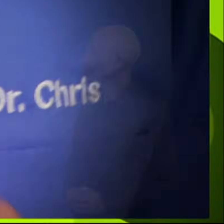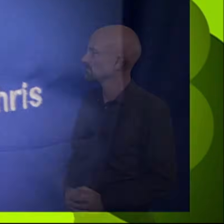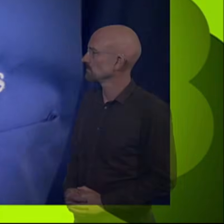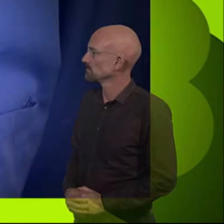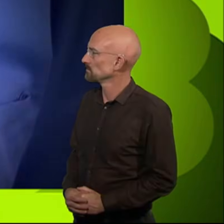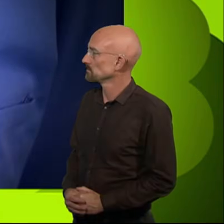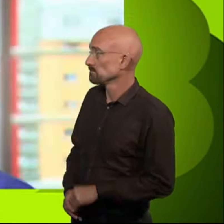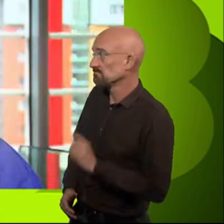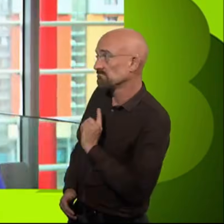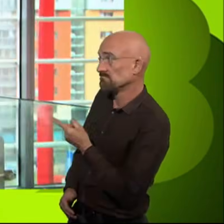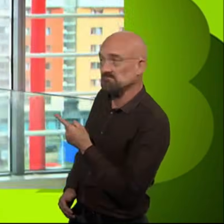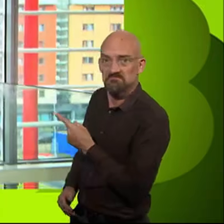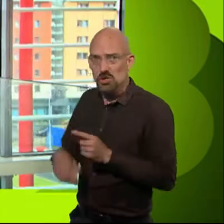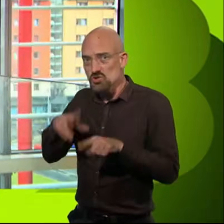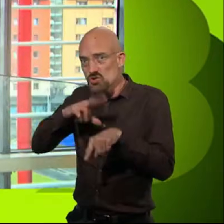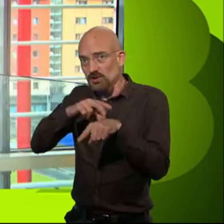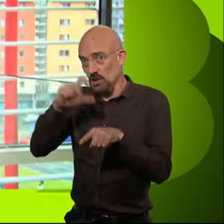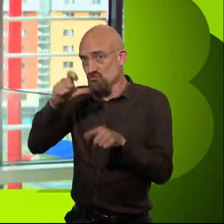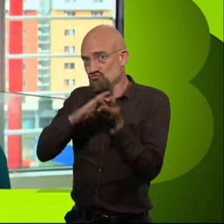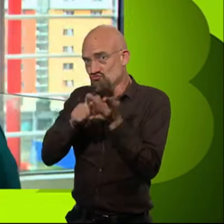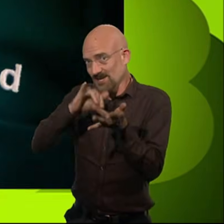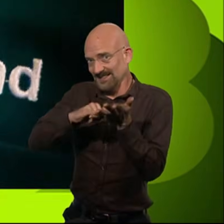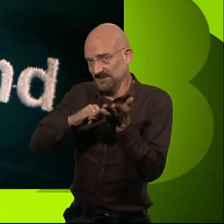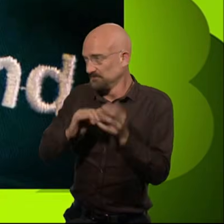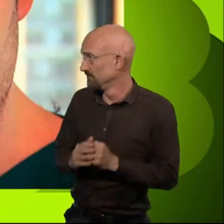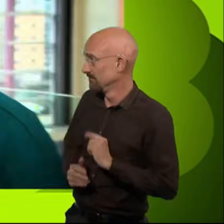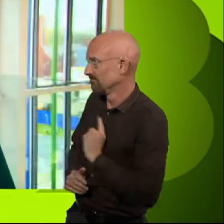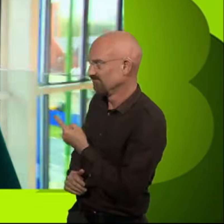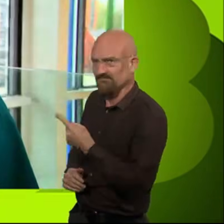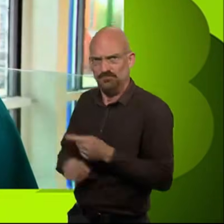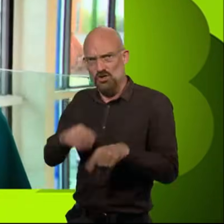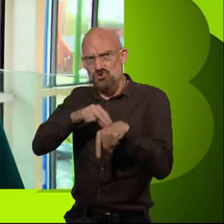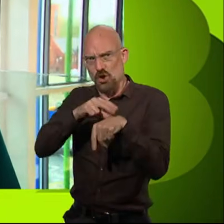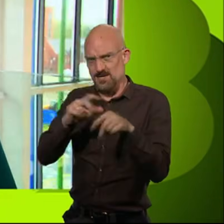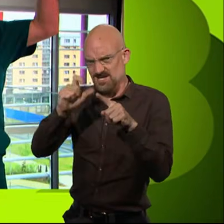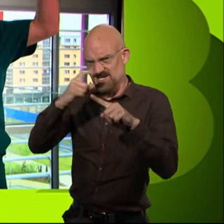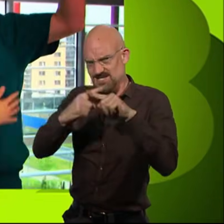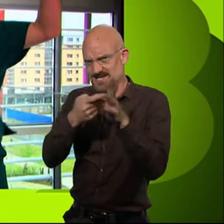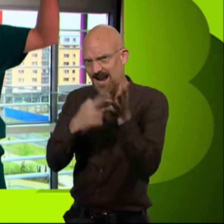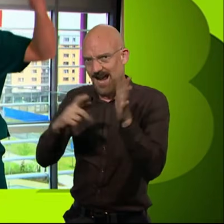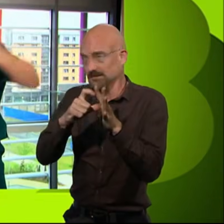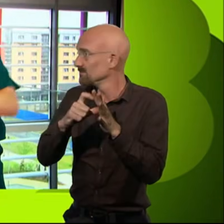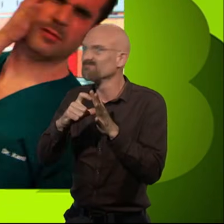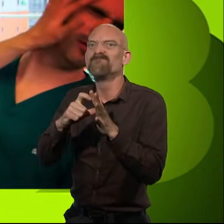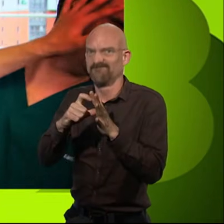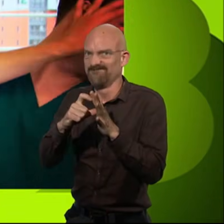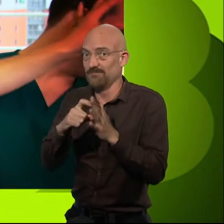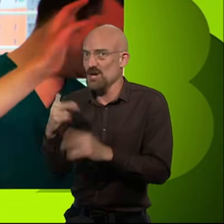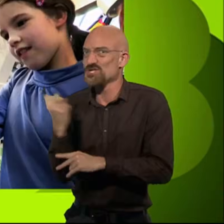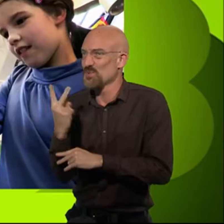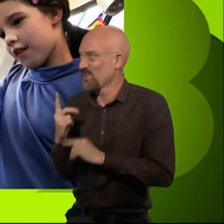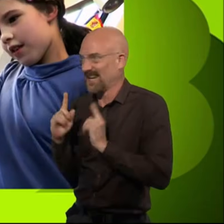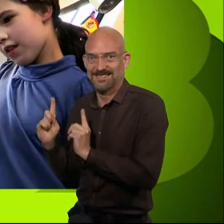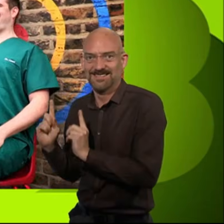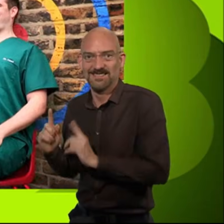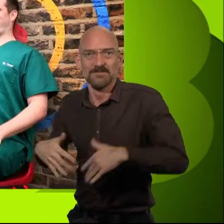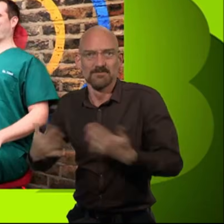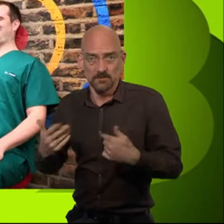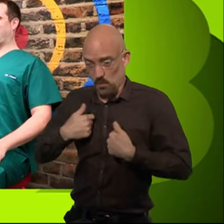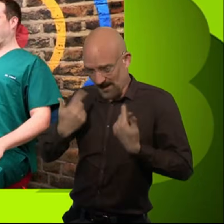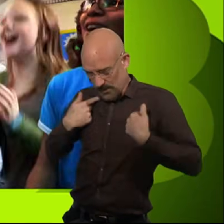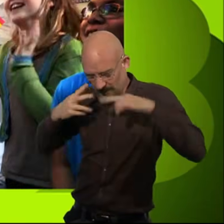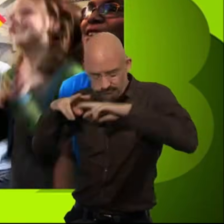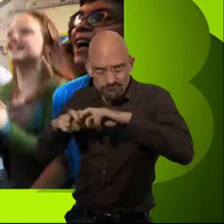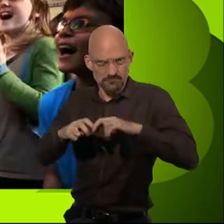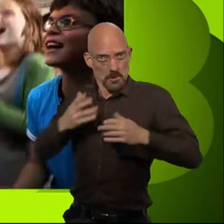He's Dr. Chris. And he's Dr. Xand. Yep, we're twins. Do you know just how brilliant your